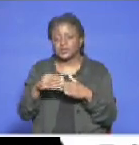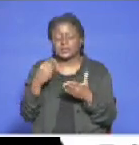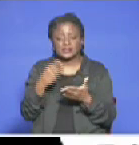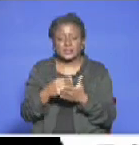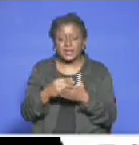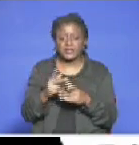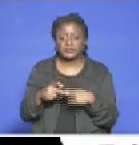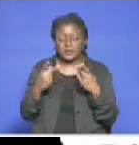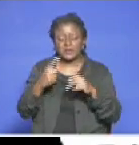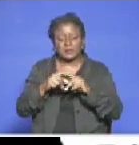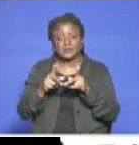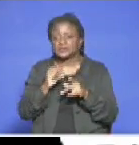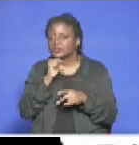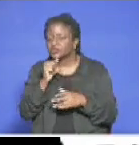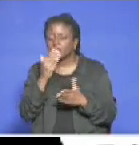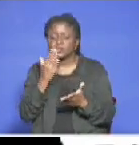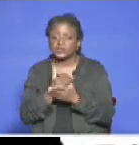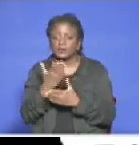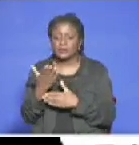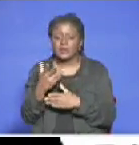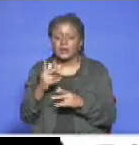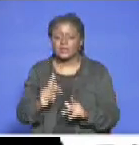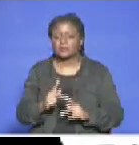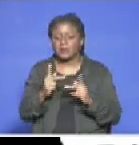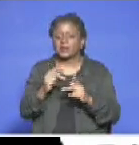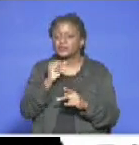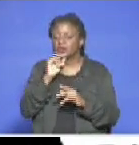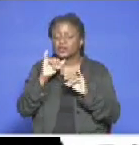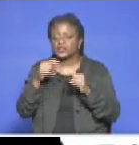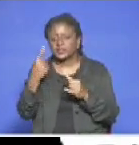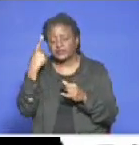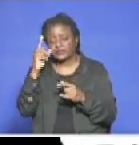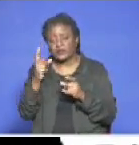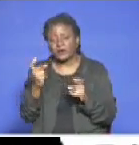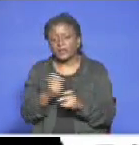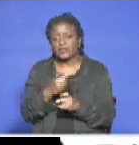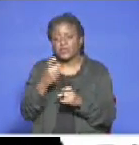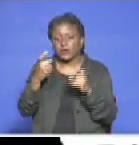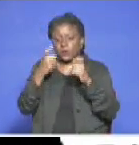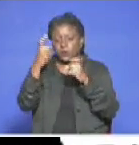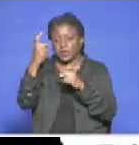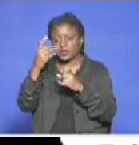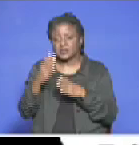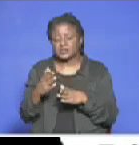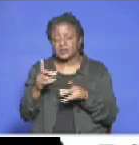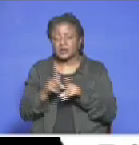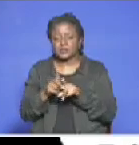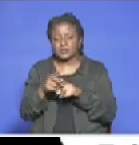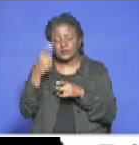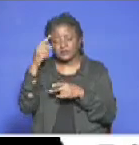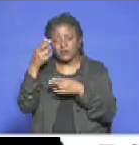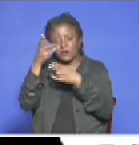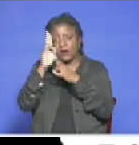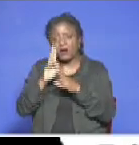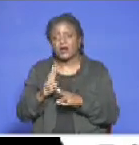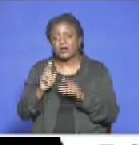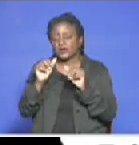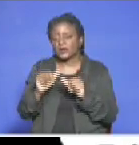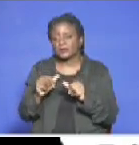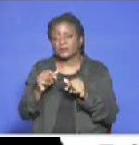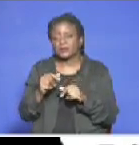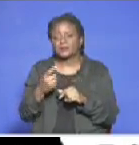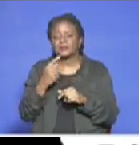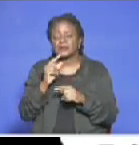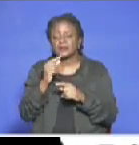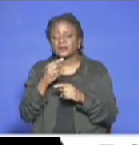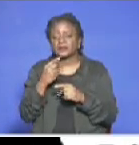what? It doesn't end there. The prizes are not just for the winners, but they are for even honorable mentions. So sometimes if your